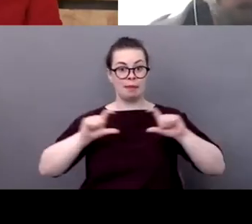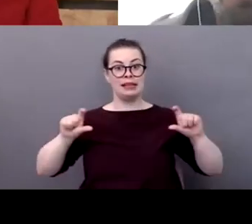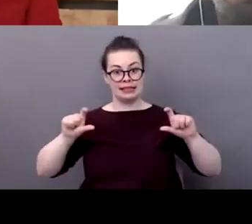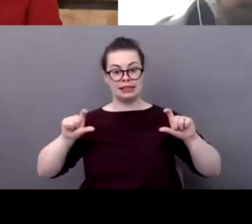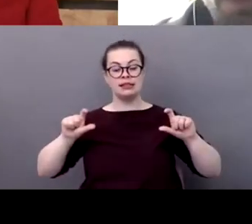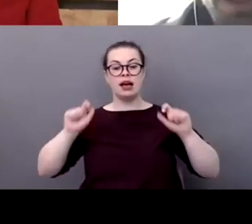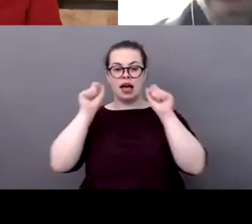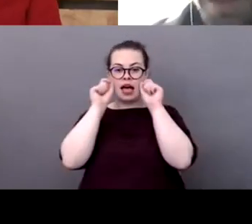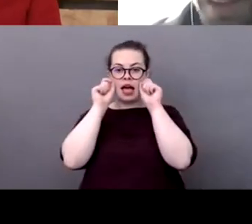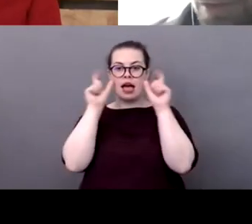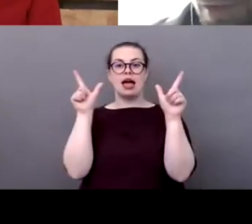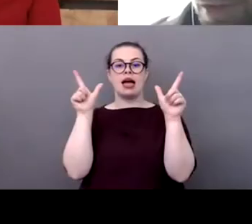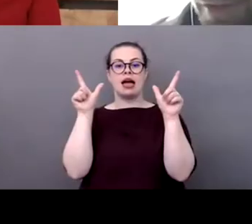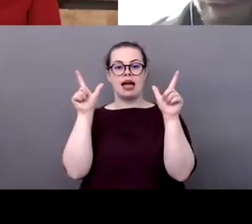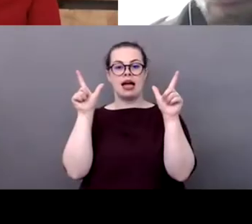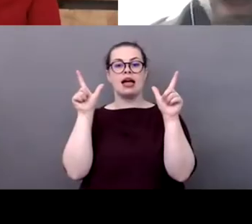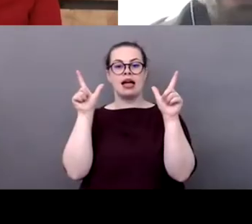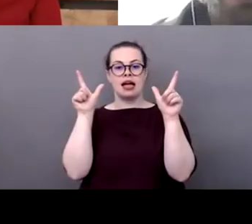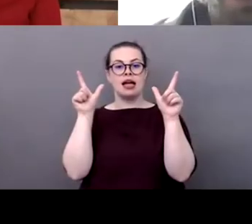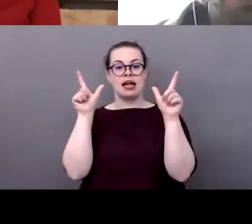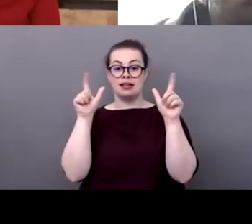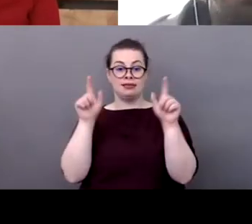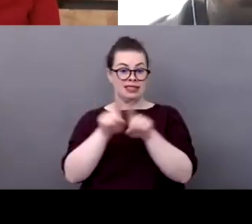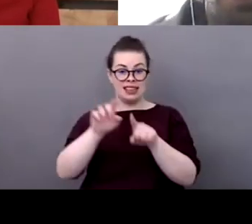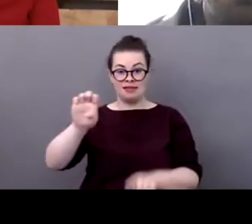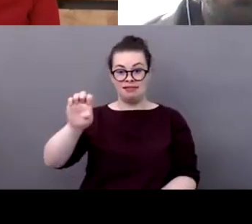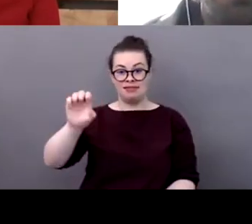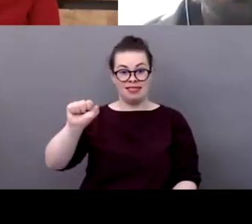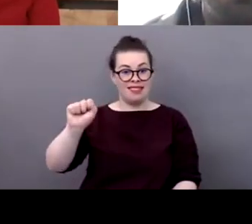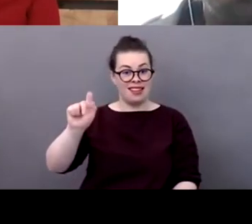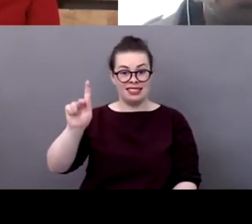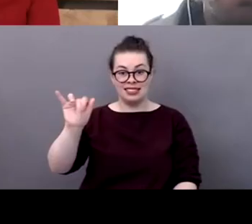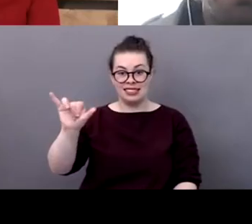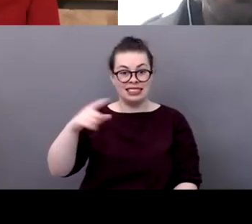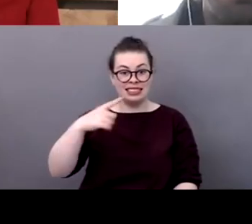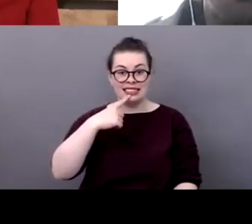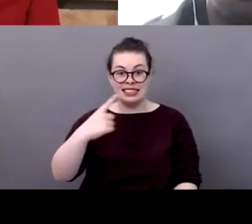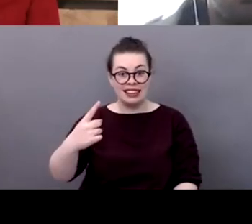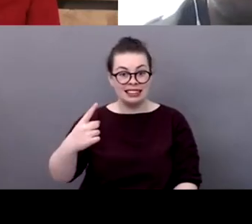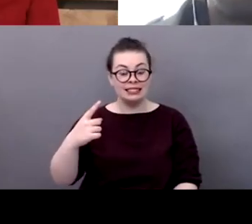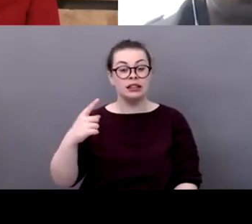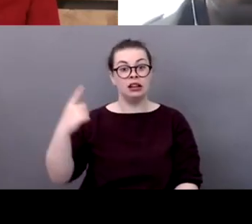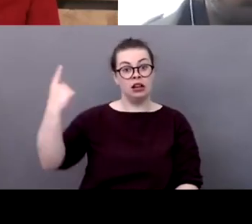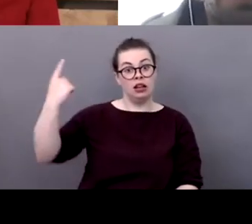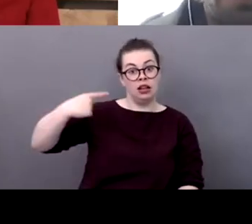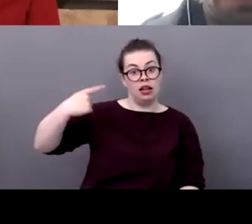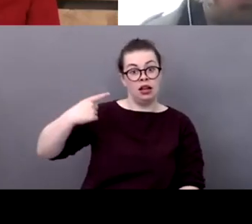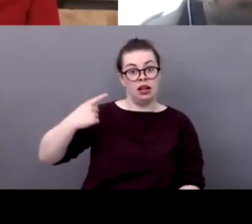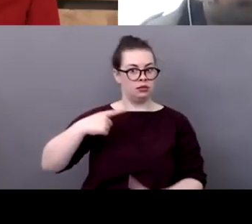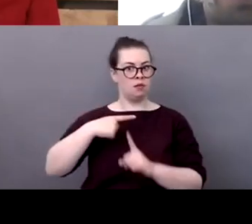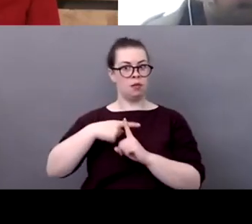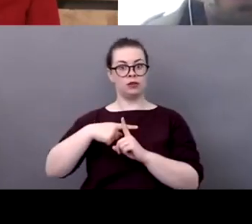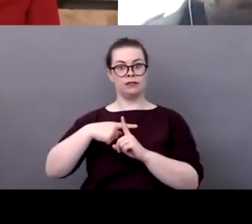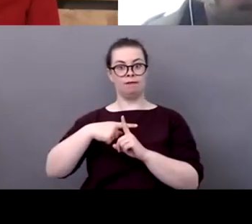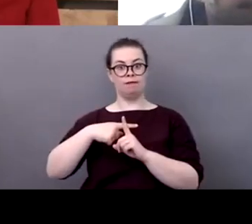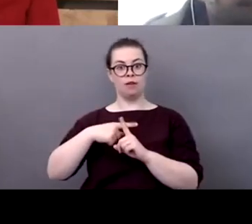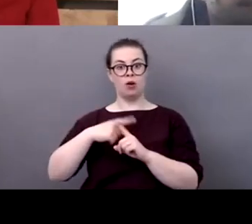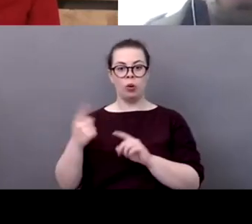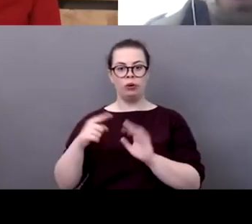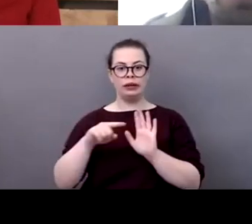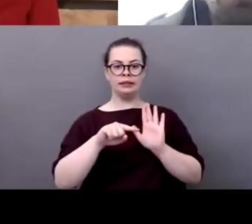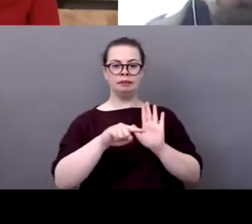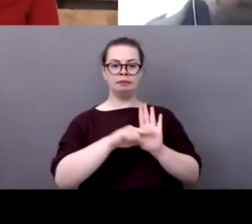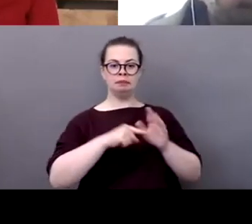aware, Easkey said earlier, we have to think it as something positive. If you take it as a positive thing that you